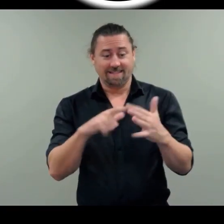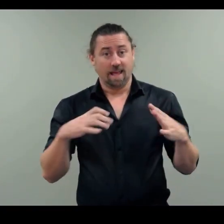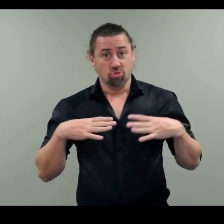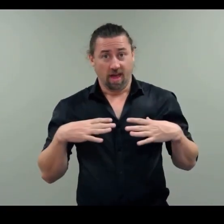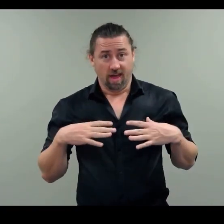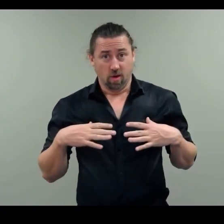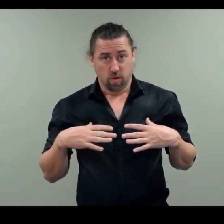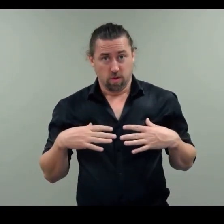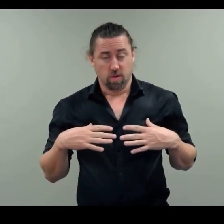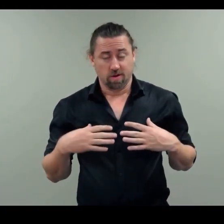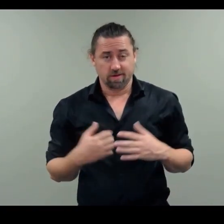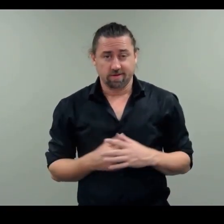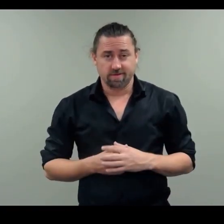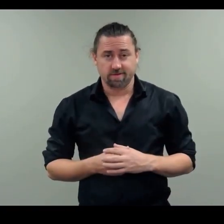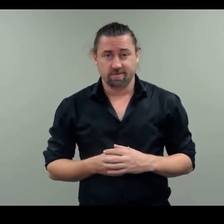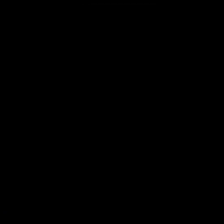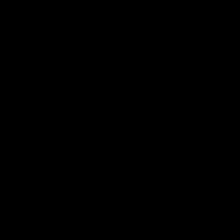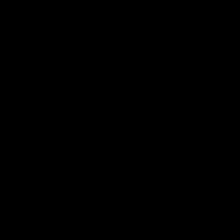Great. 10 seconds rest.